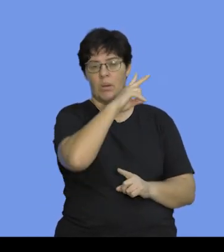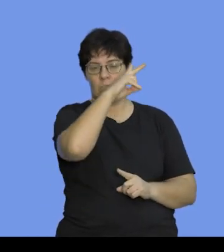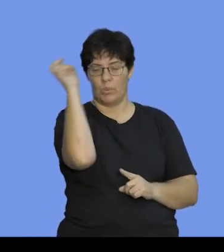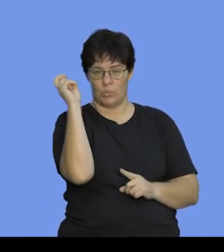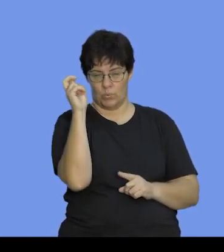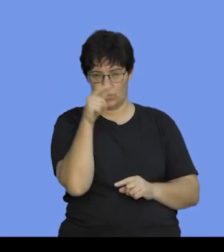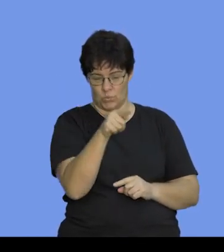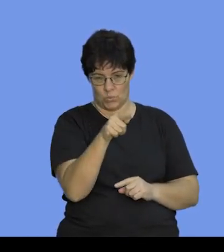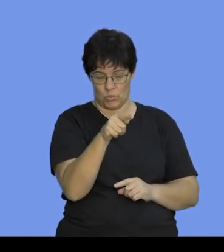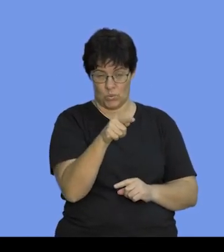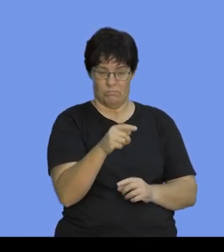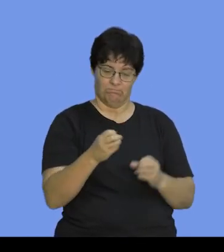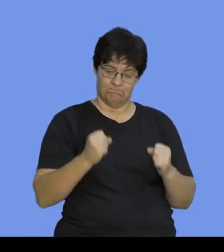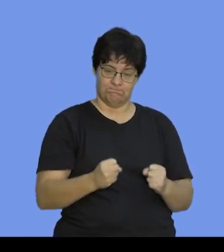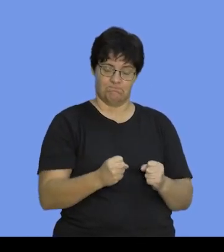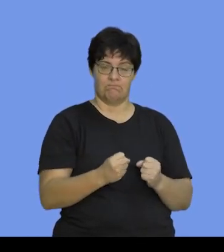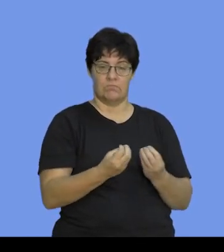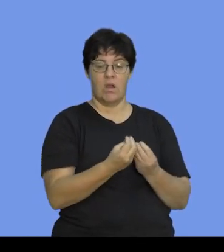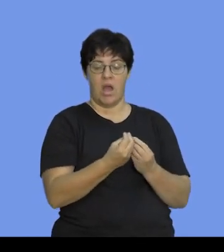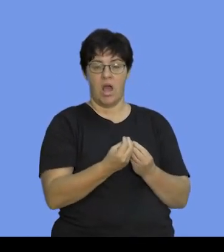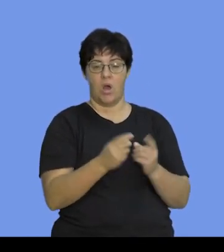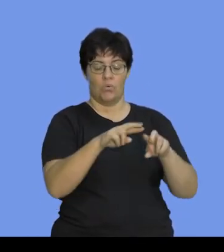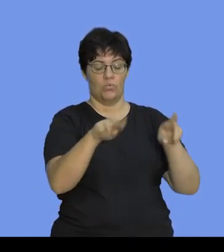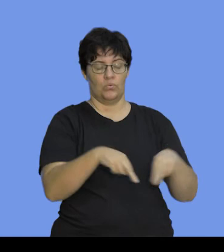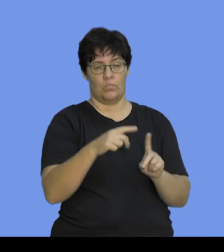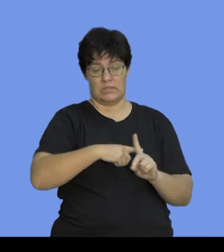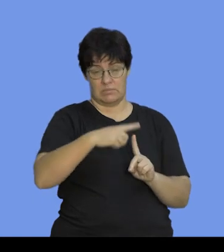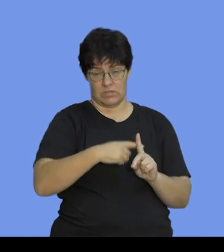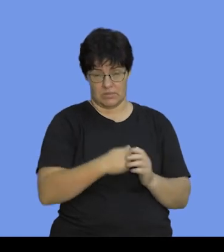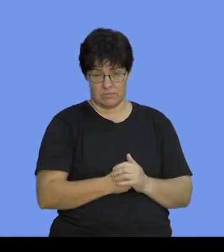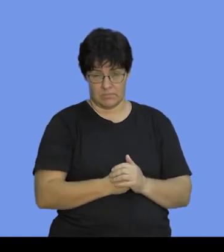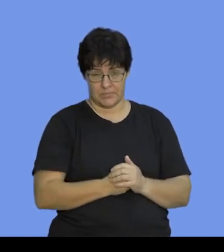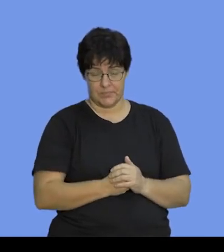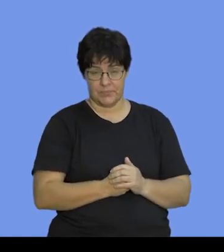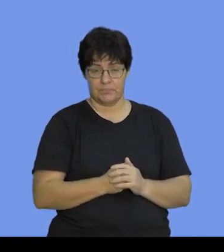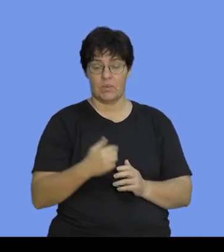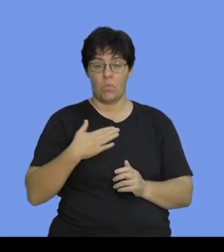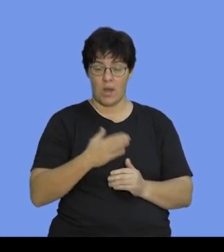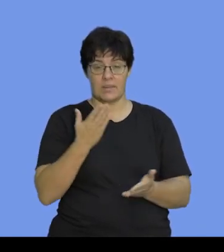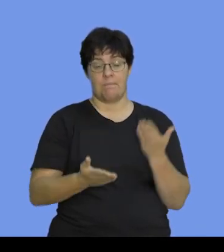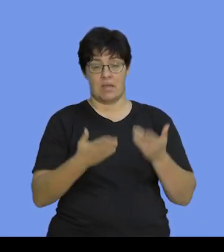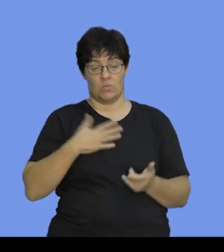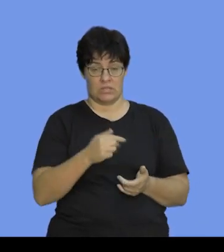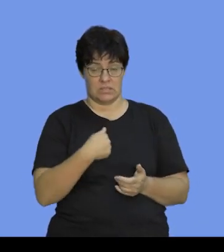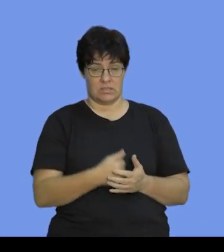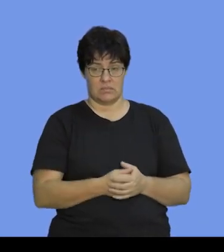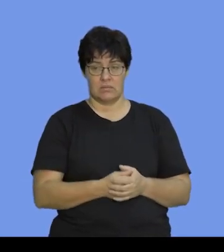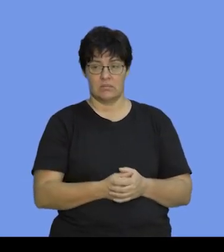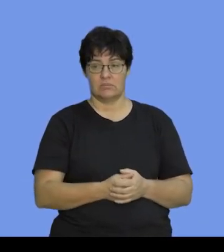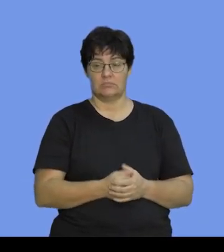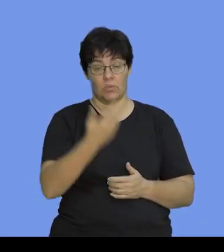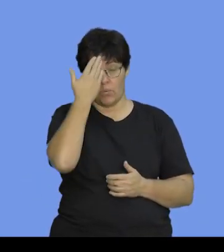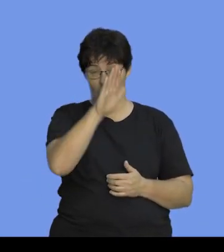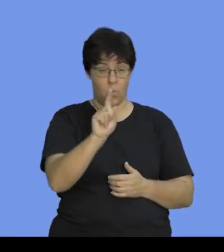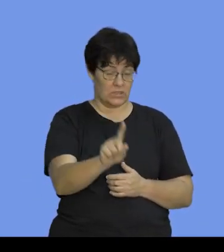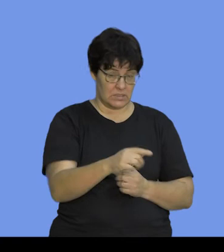blue, solid substance at room temperature, right? So the question here, we want to determine the mass, okay? What do we know? We